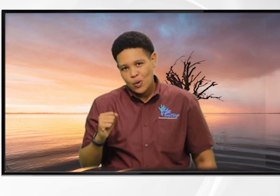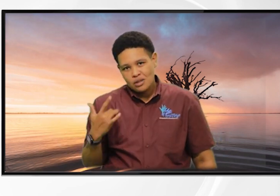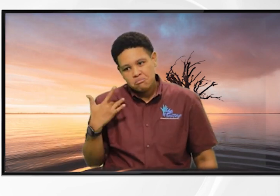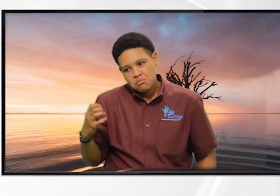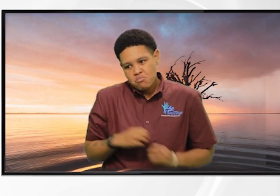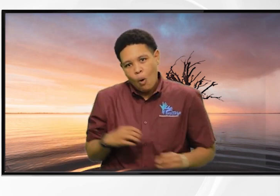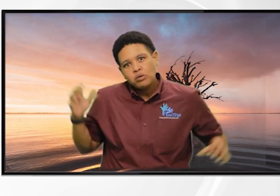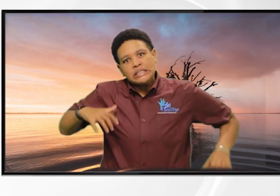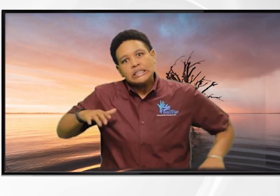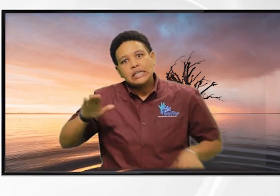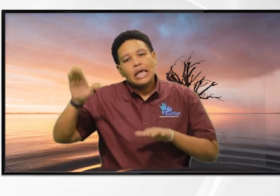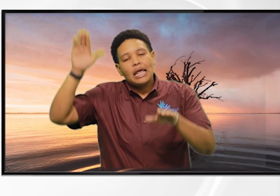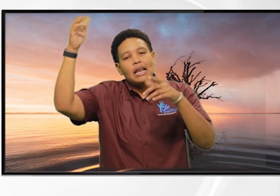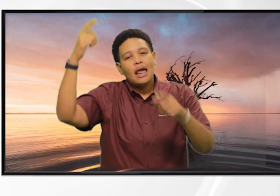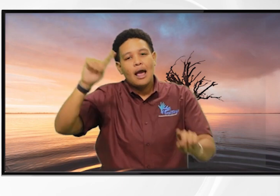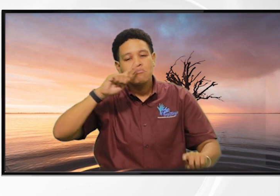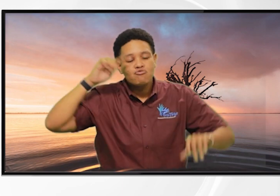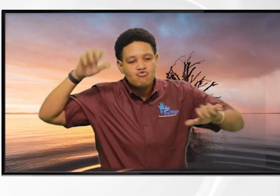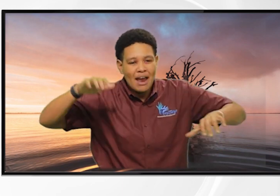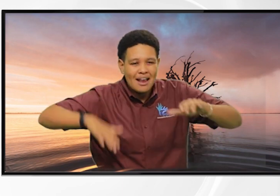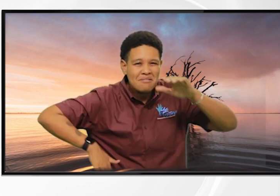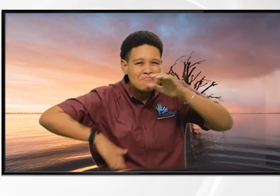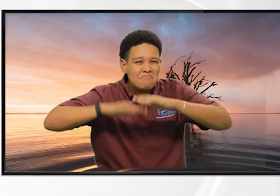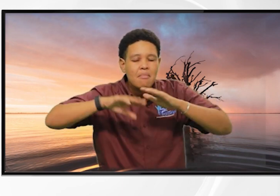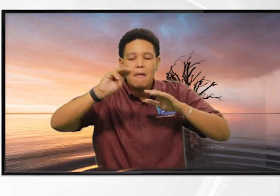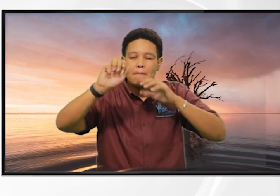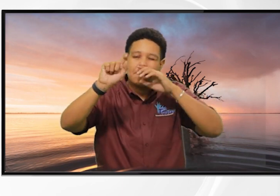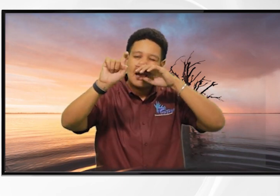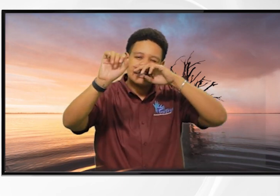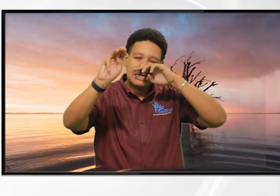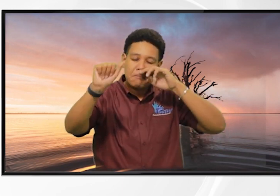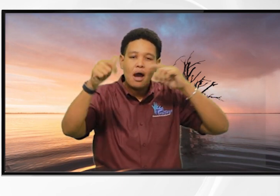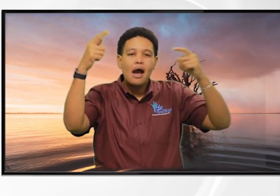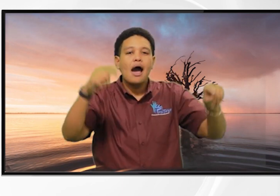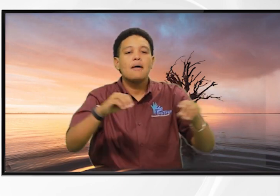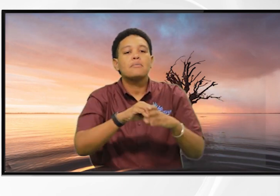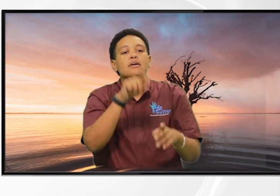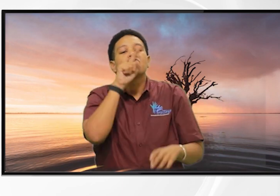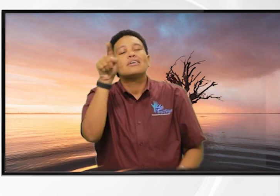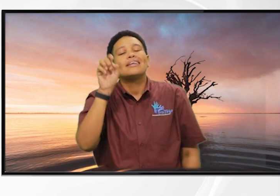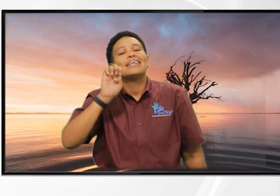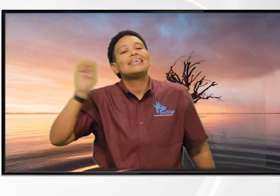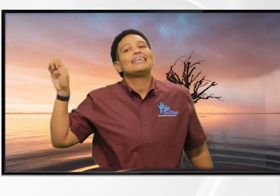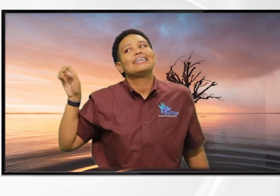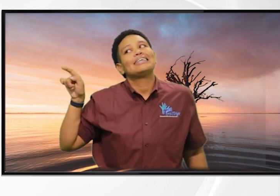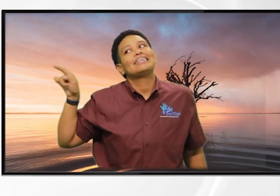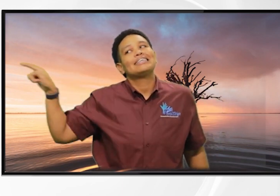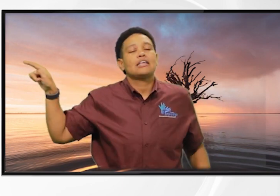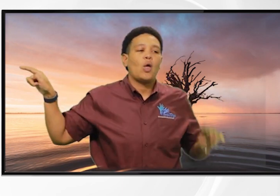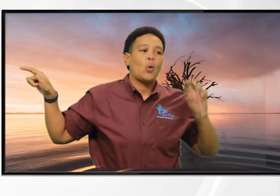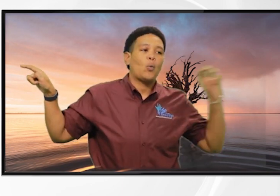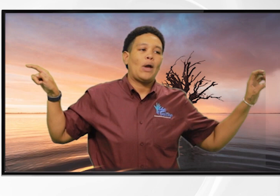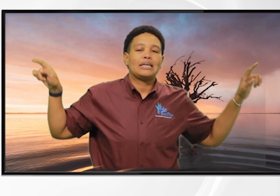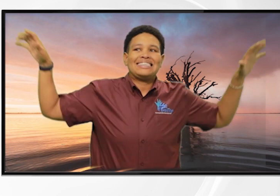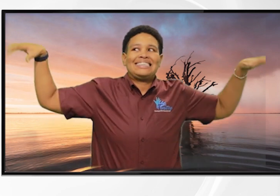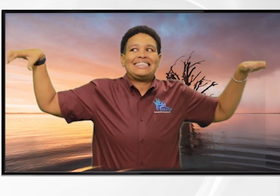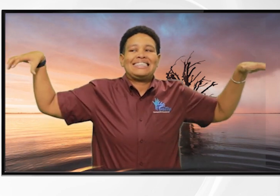coasts. Rainfall maxima, however, occur in the extreme east and west.